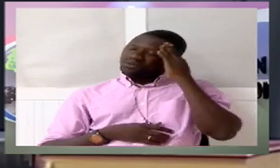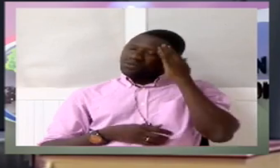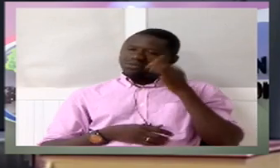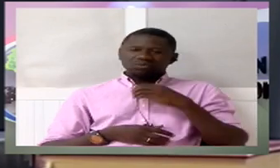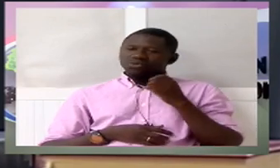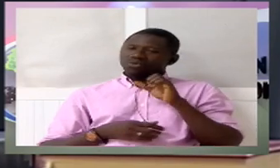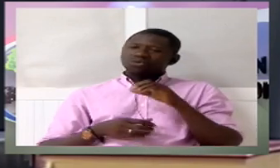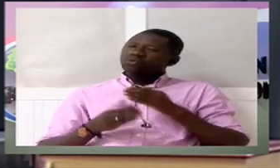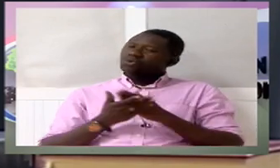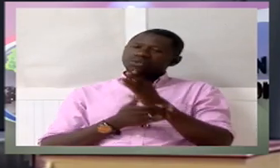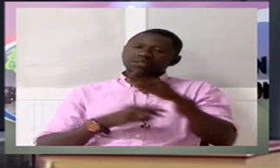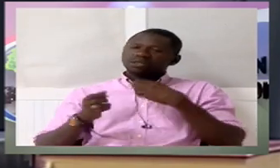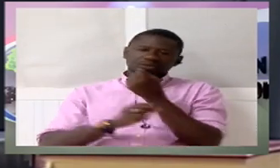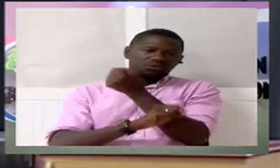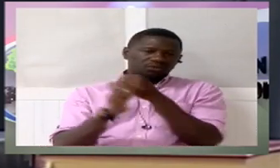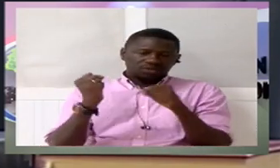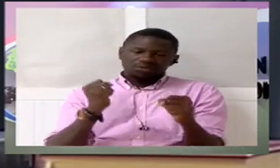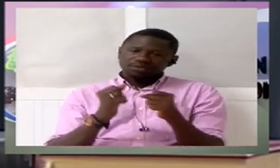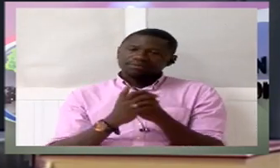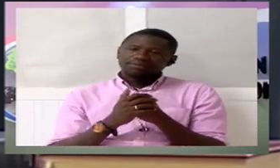couldn't continue like that in that situation.